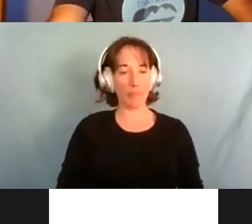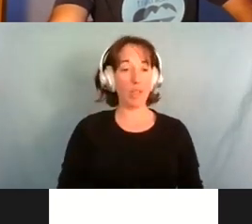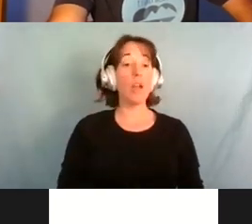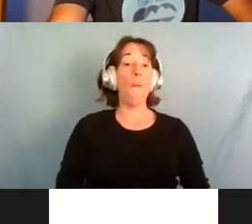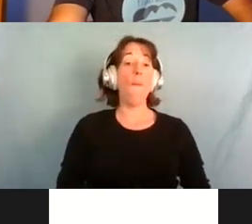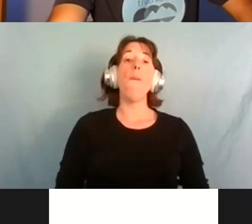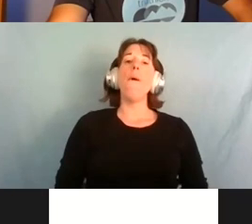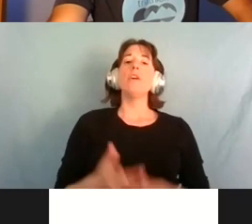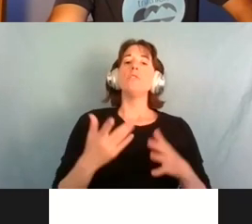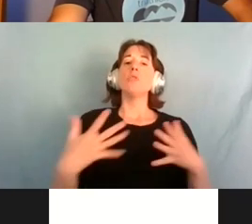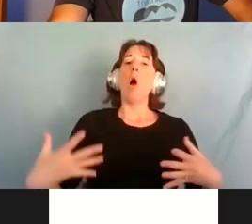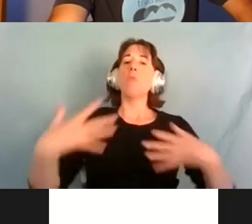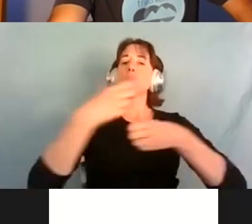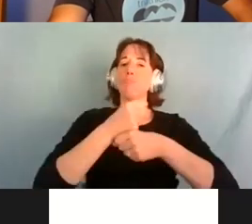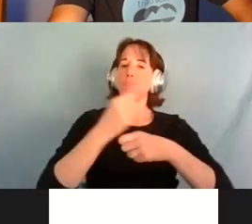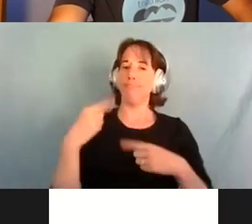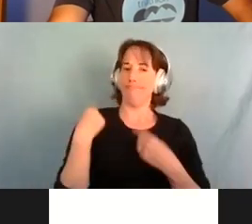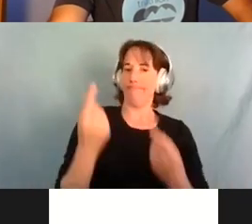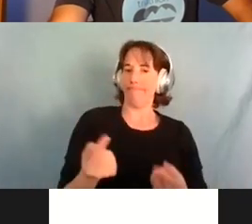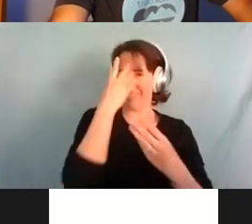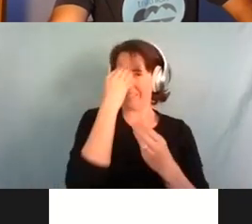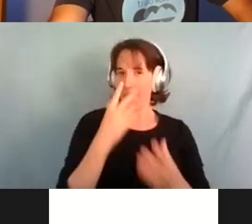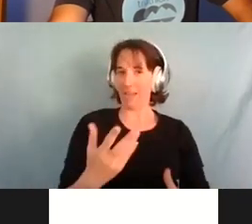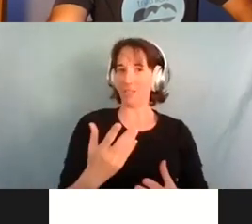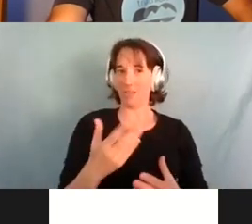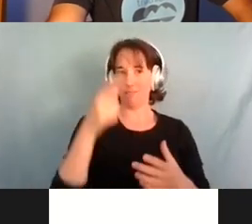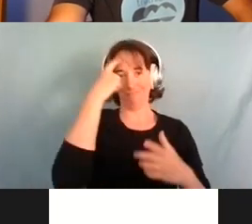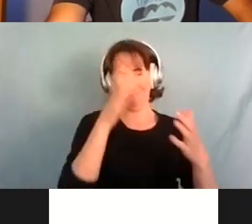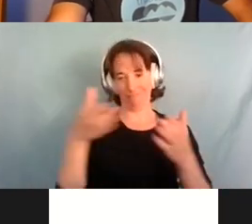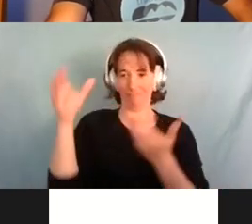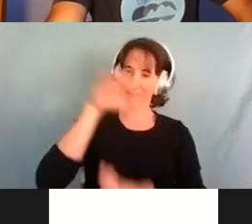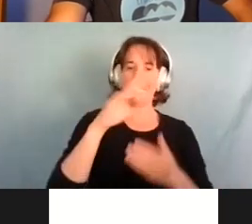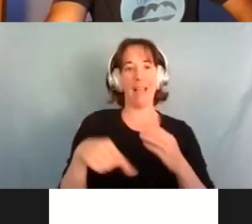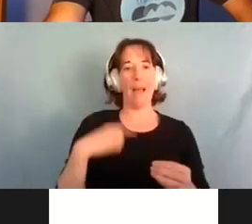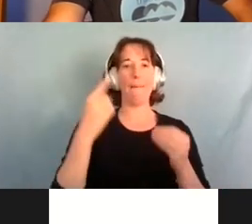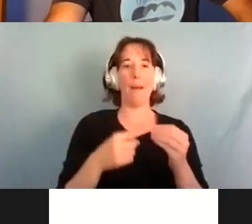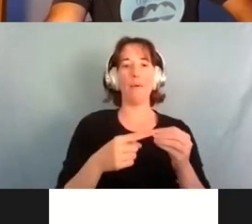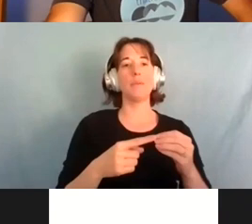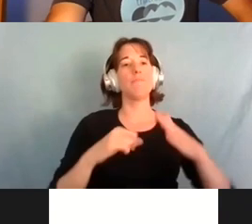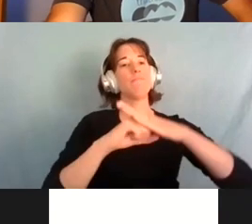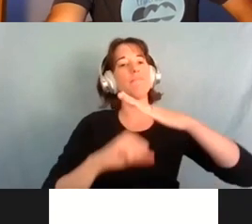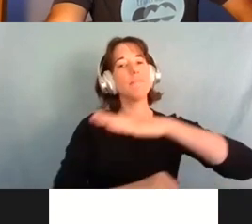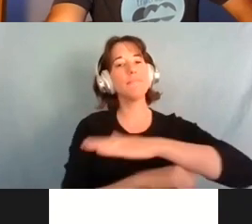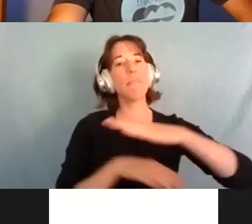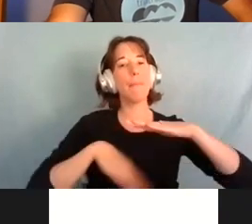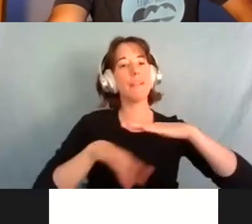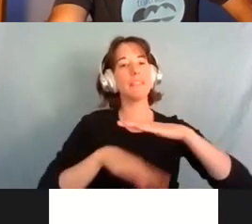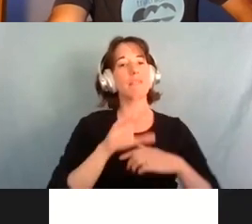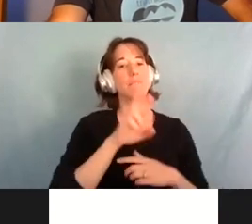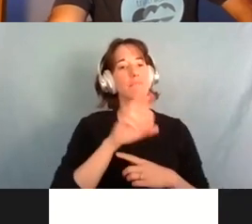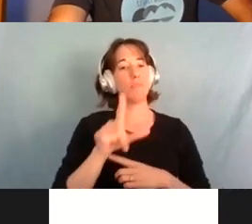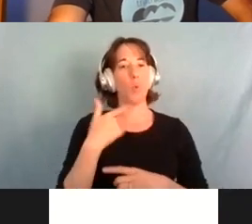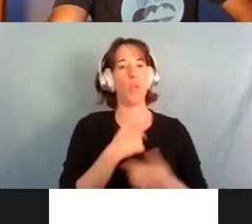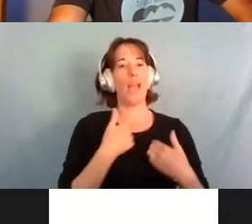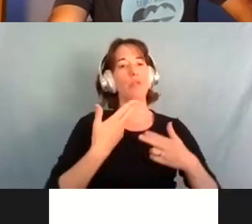recap this whole information dump on the fundamentals of reinforcement learning, we have a small activity.